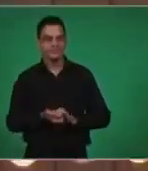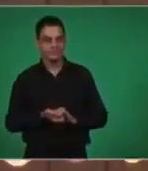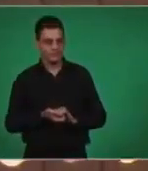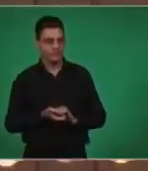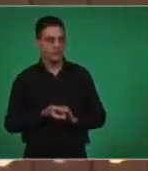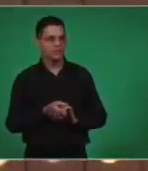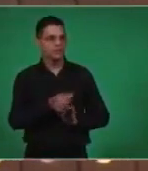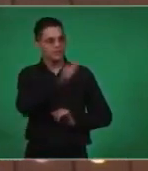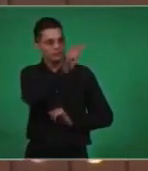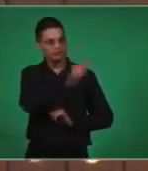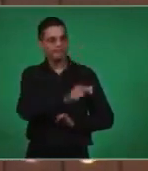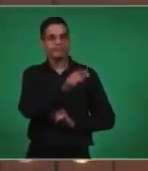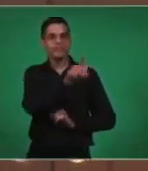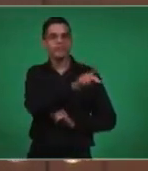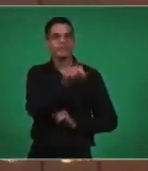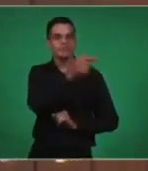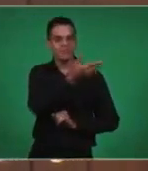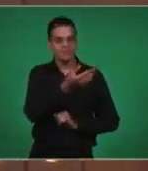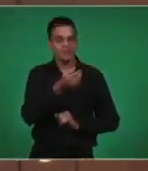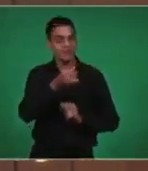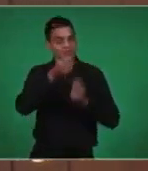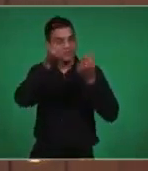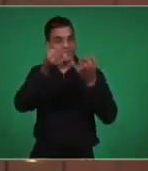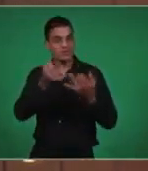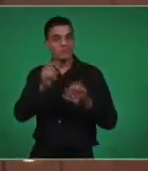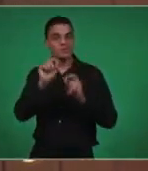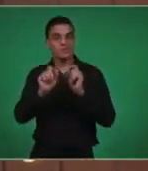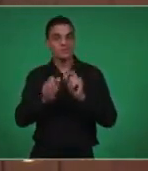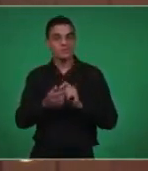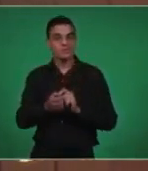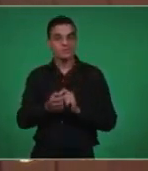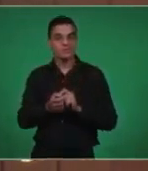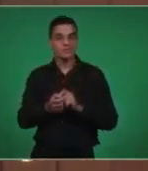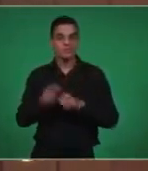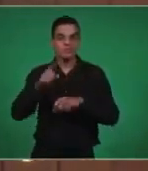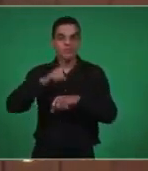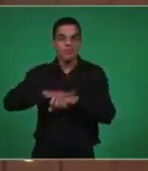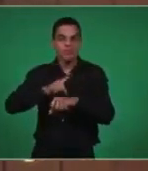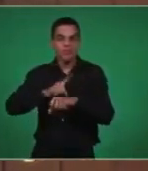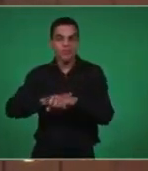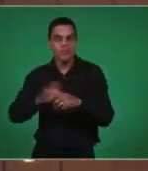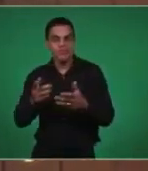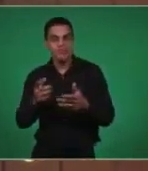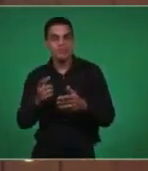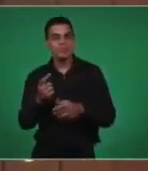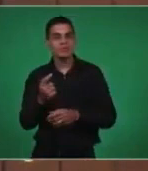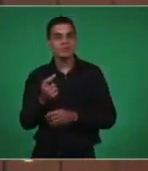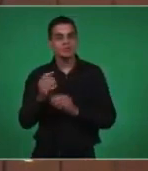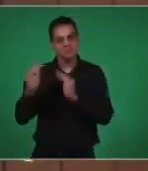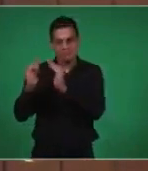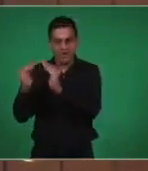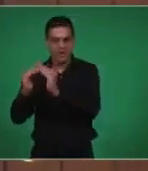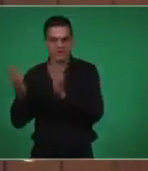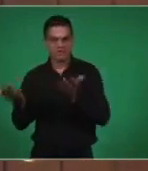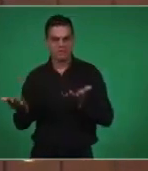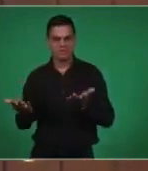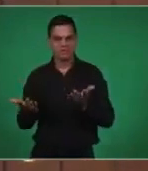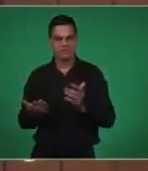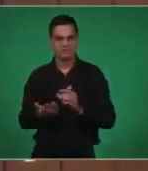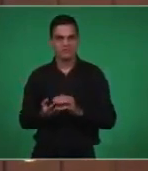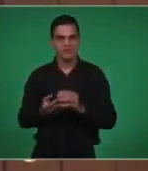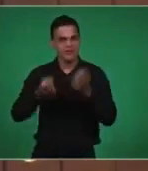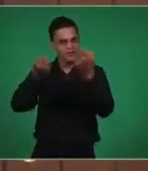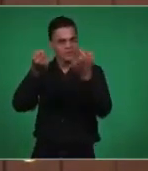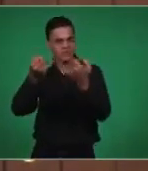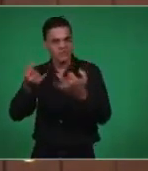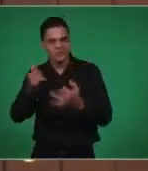Look, Monica, the teacher here, she is saying, speaking about situation at home,